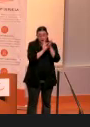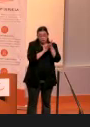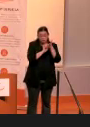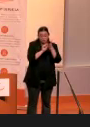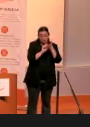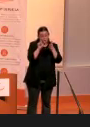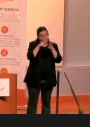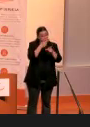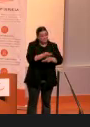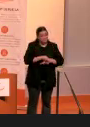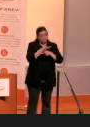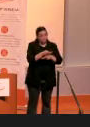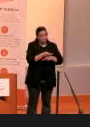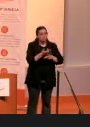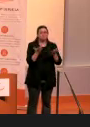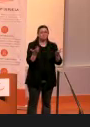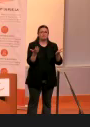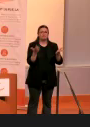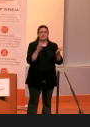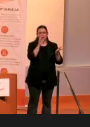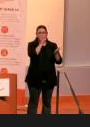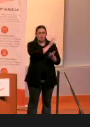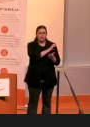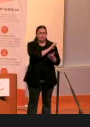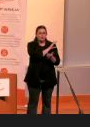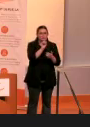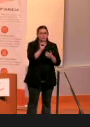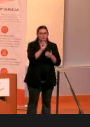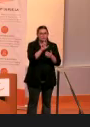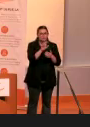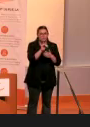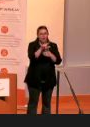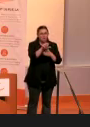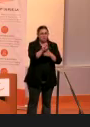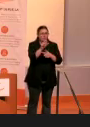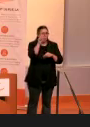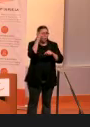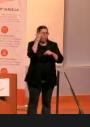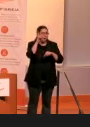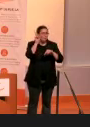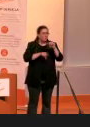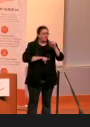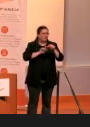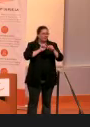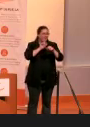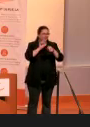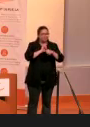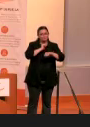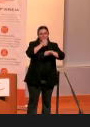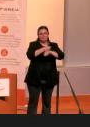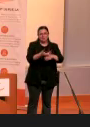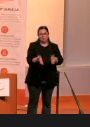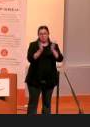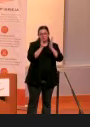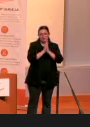Why can't we make clinical trials so that we get more benefit from them? In other words, let's say on the